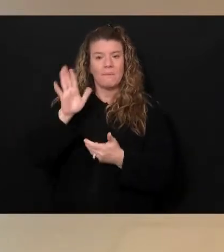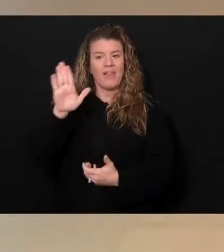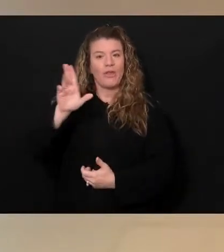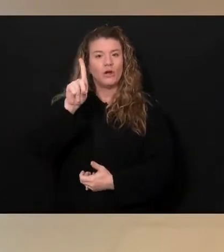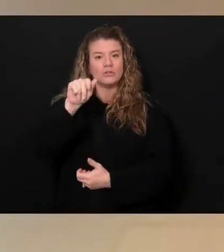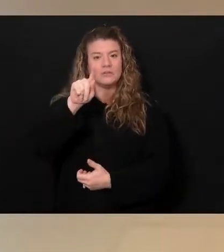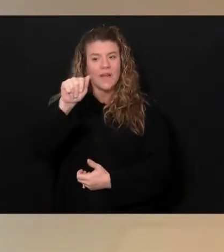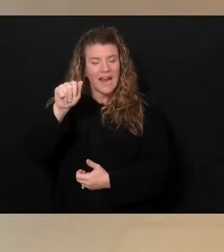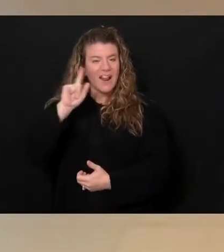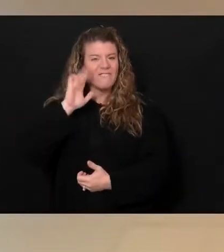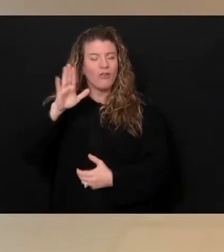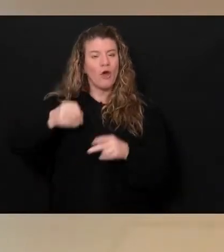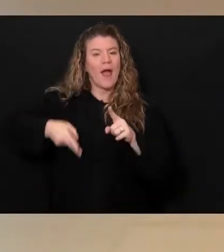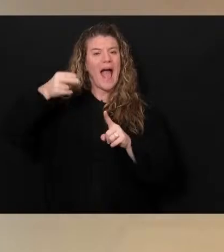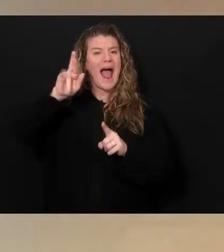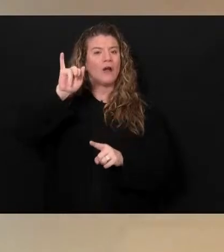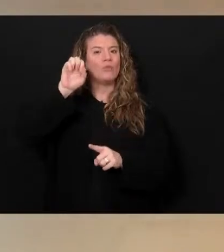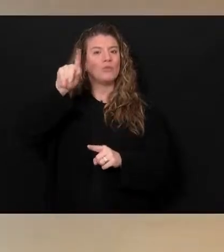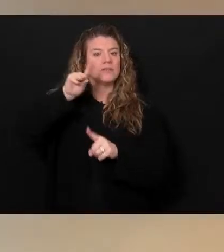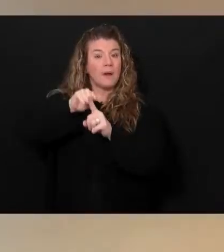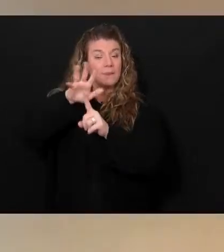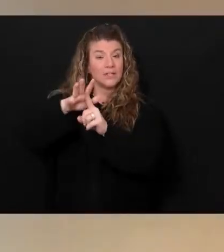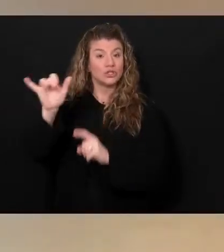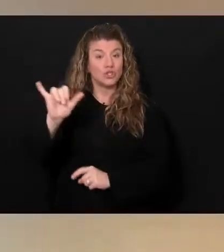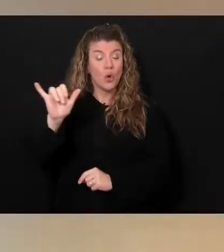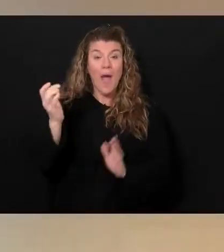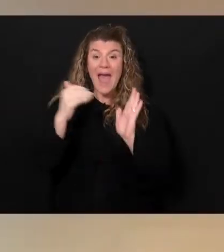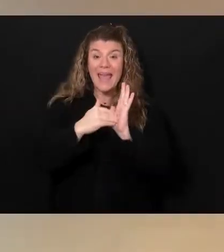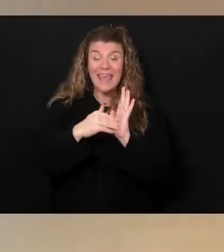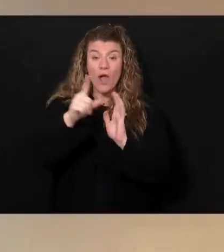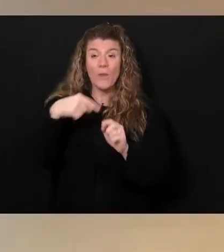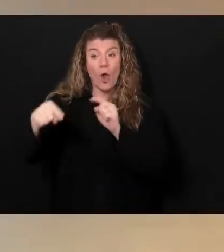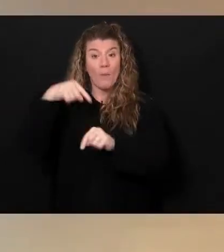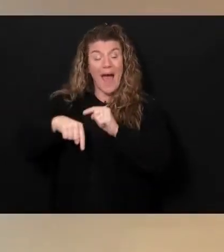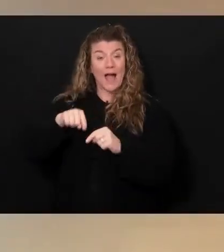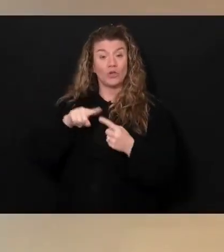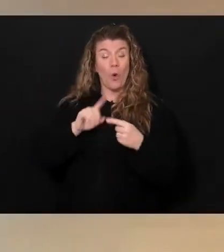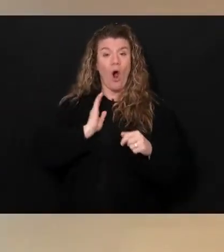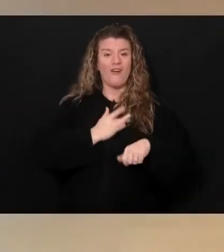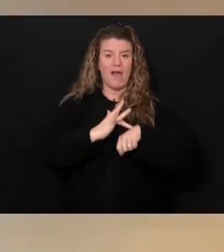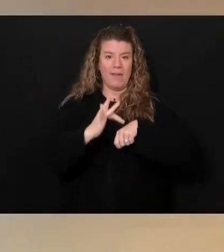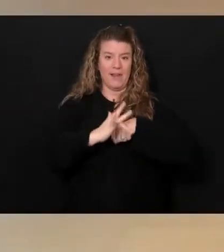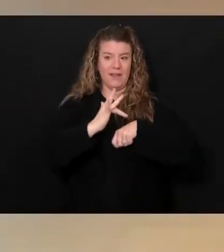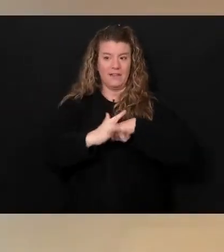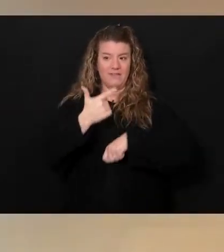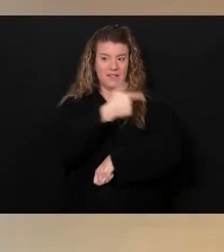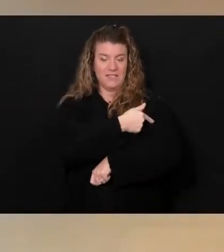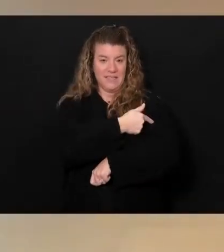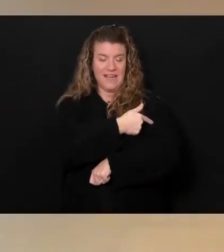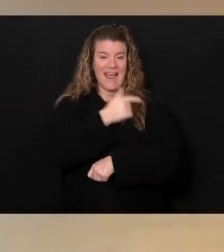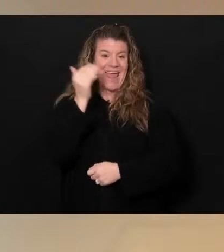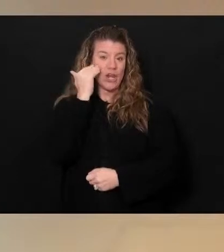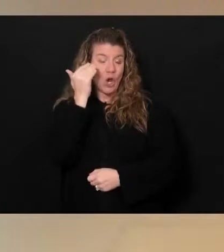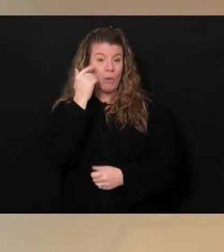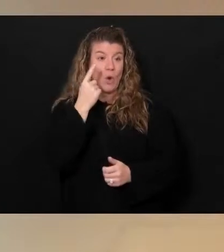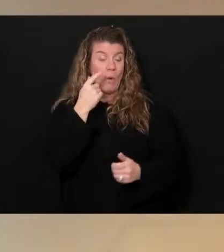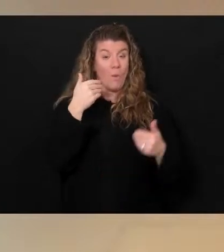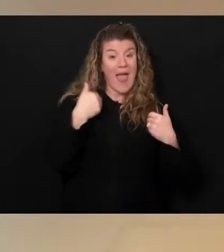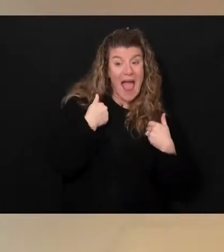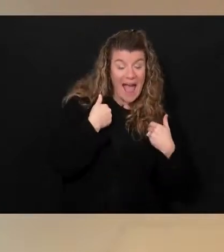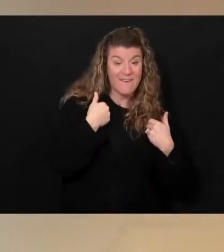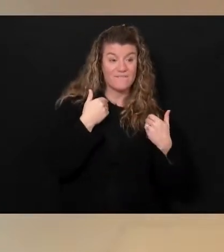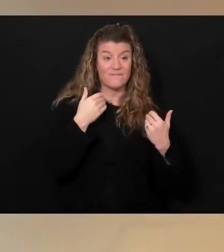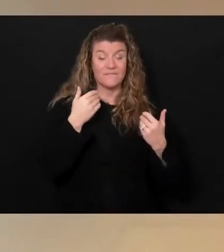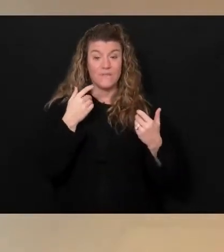most vulnerable population. Again, it goes back to availability of vaccines and knowing what we've got to go